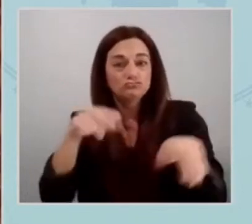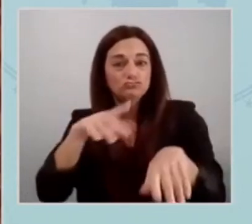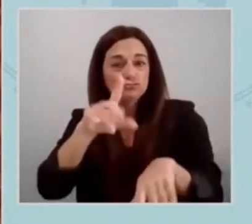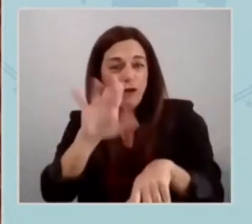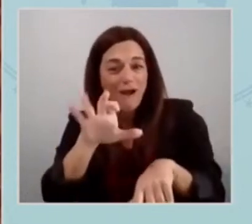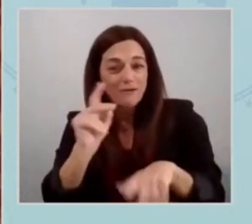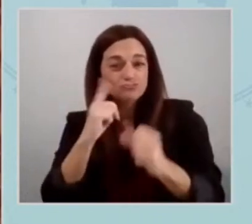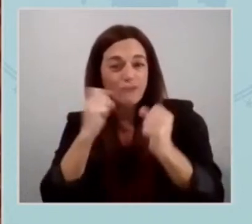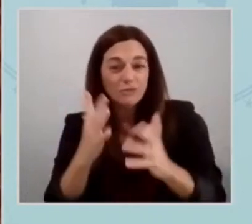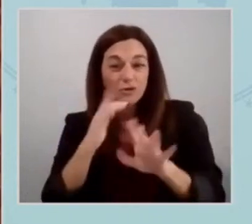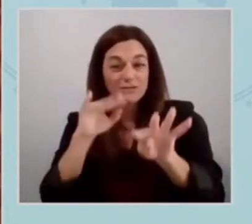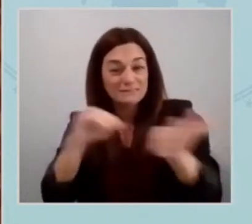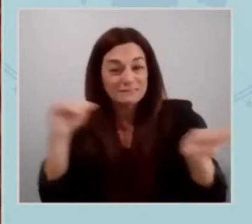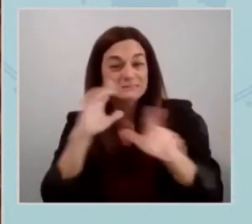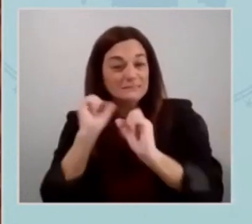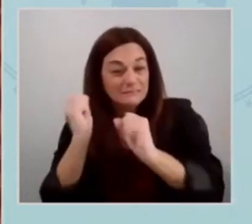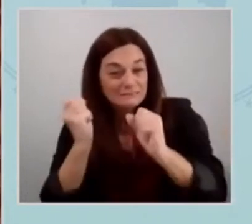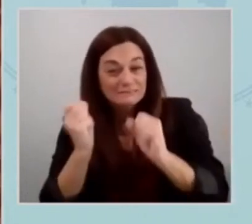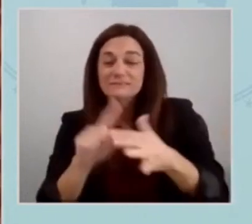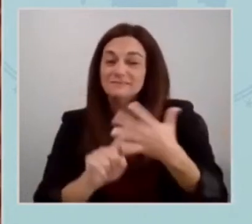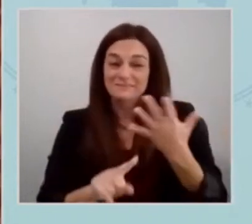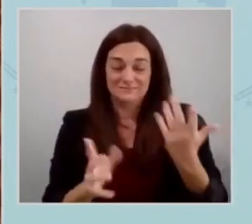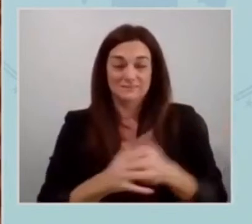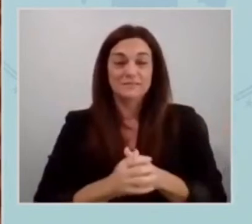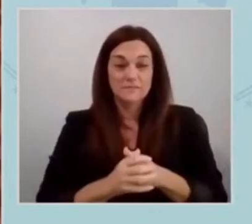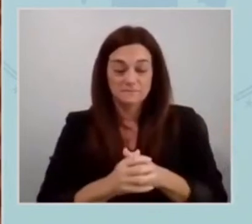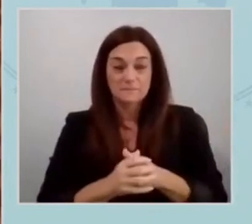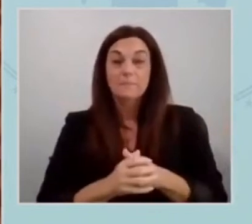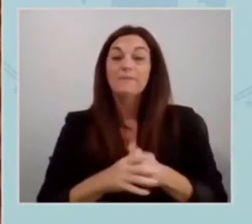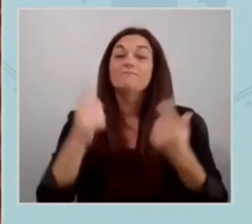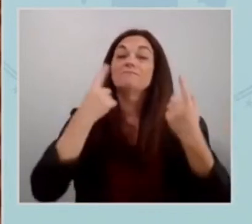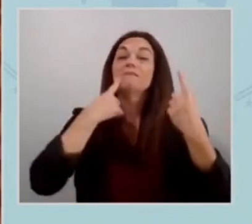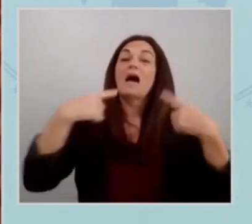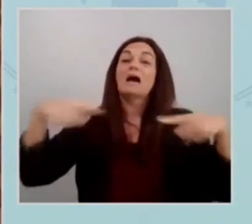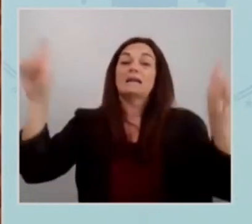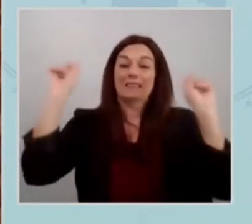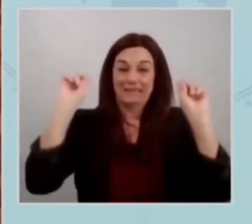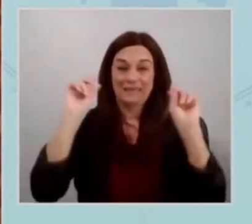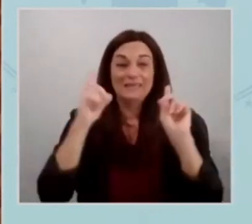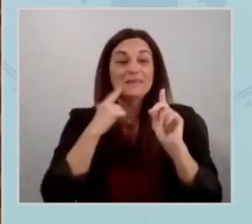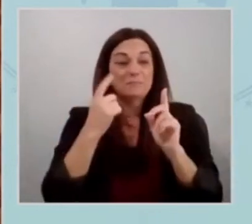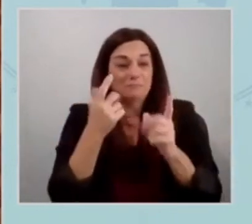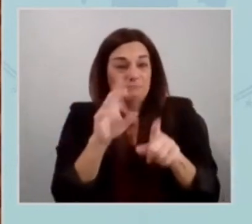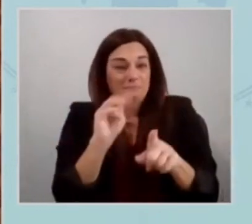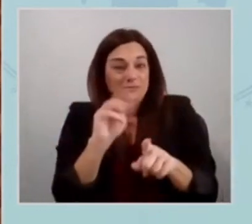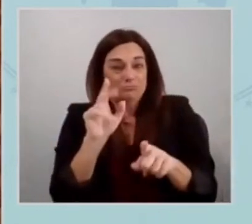driver transporting food across the country, and then all of the things he or she touches along the way.